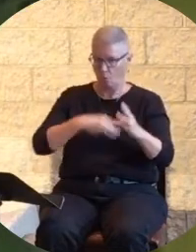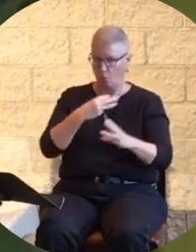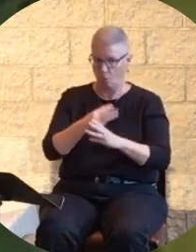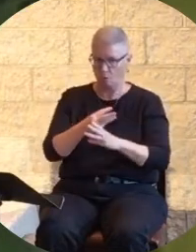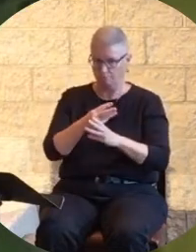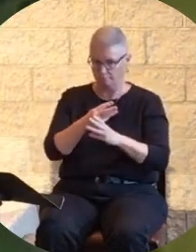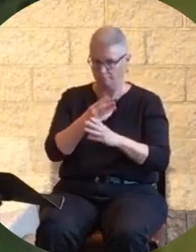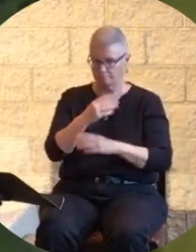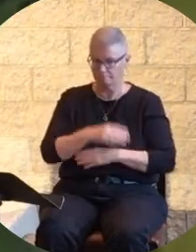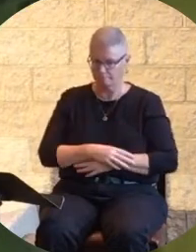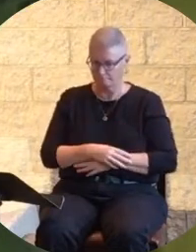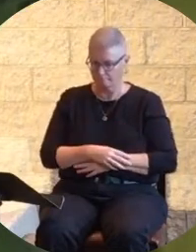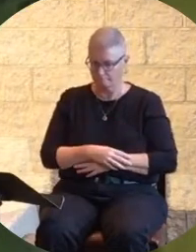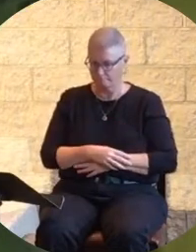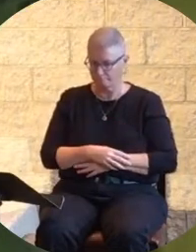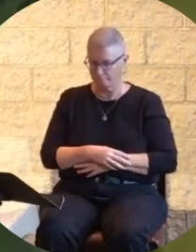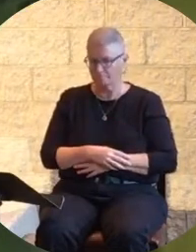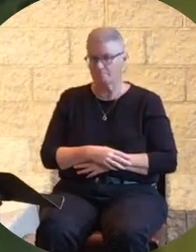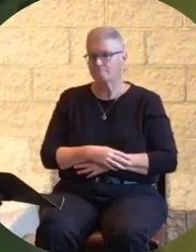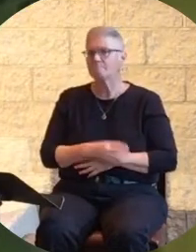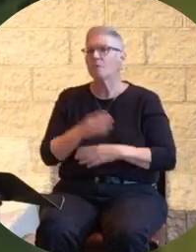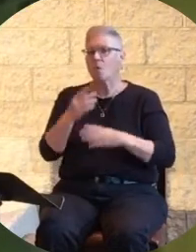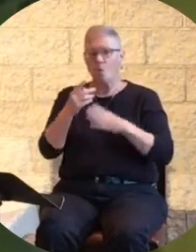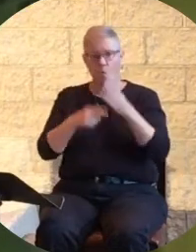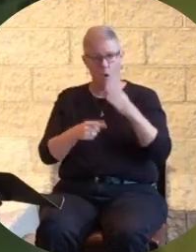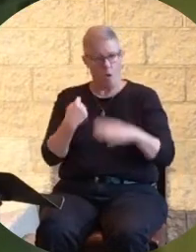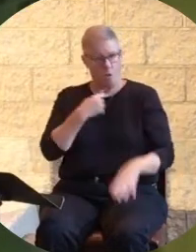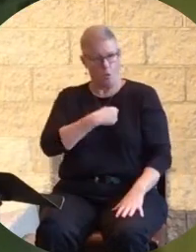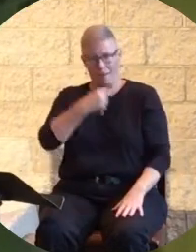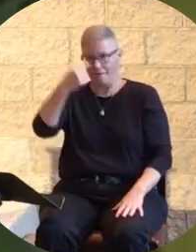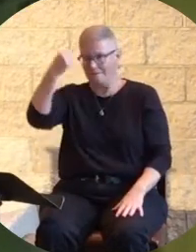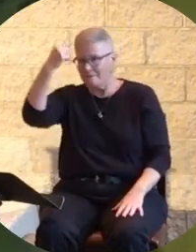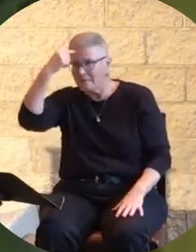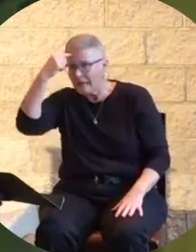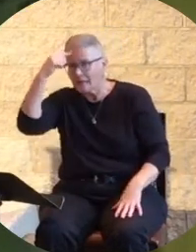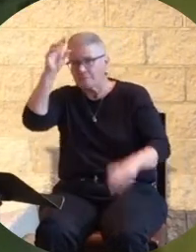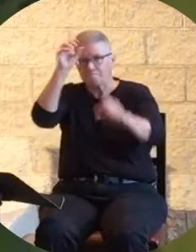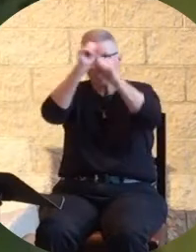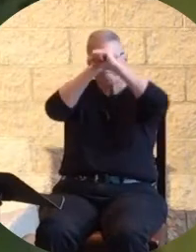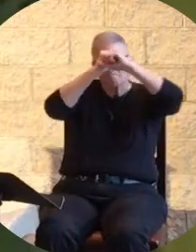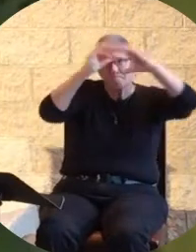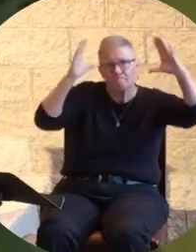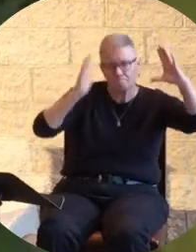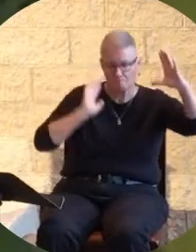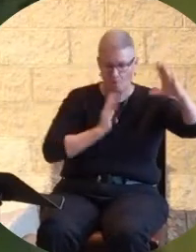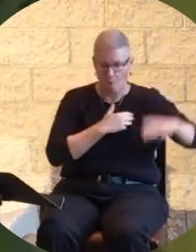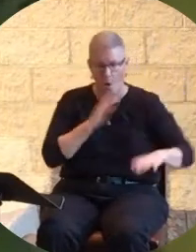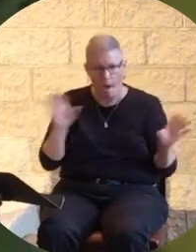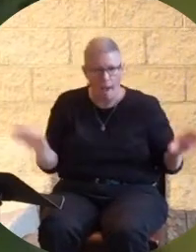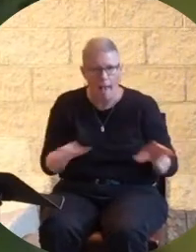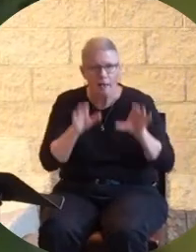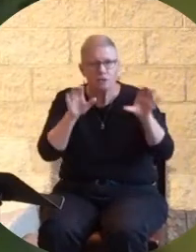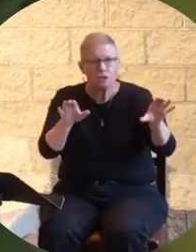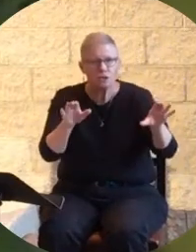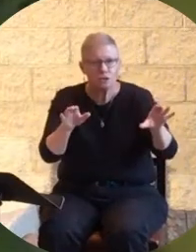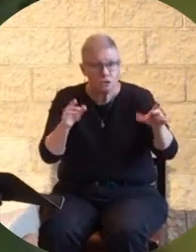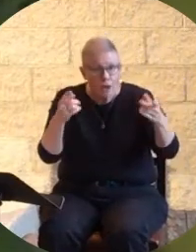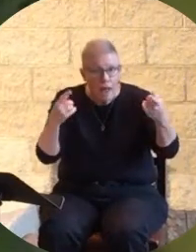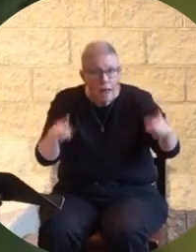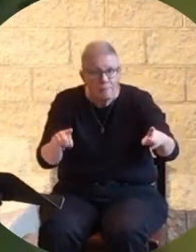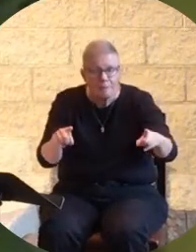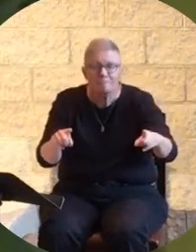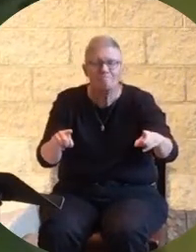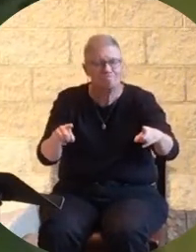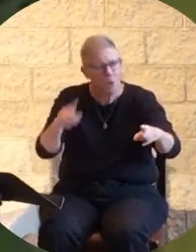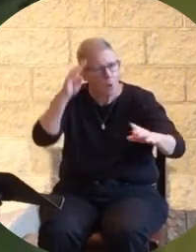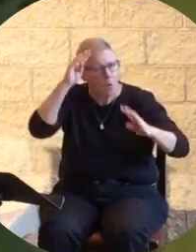We create our world by what we think, the thoughts we hold, the actions that we take, the things